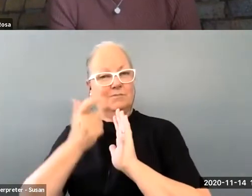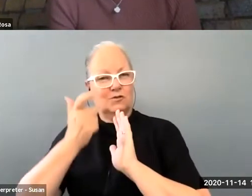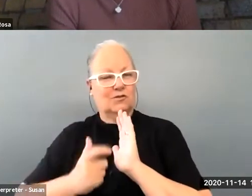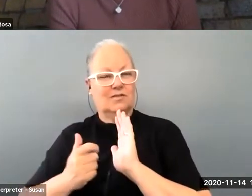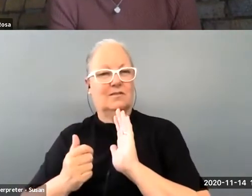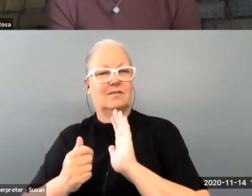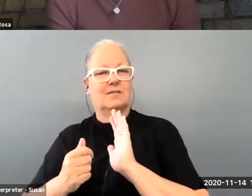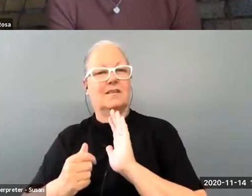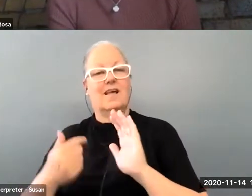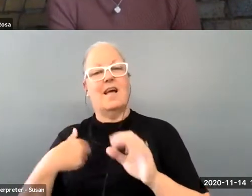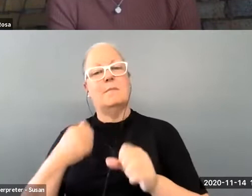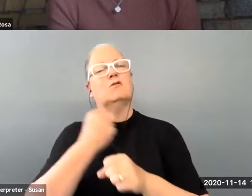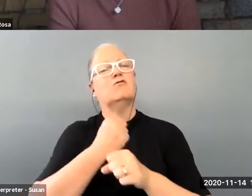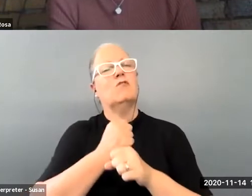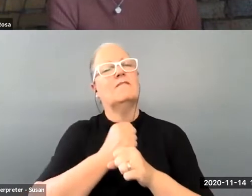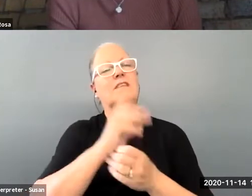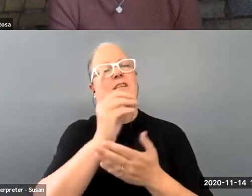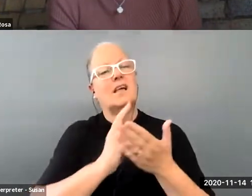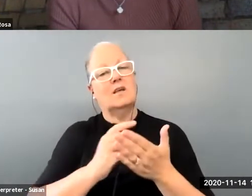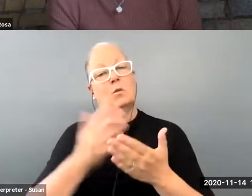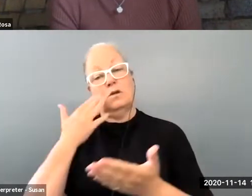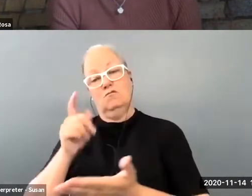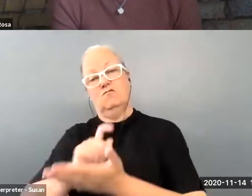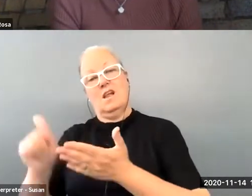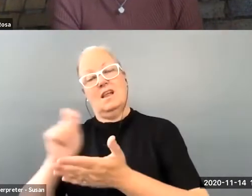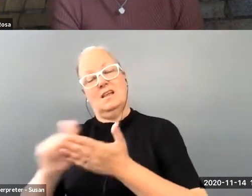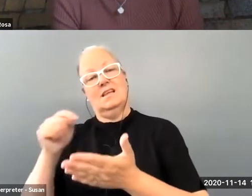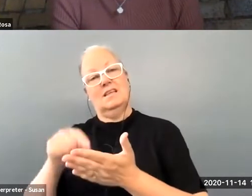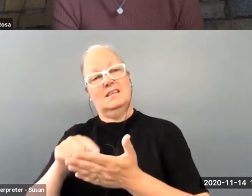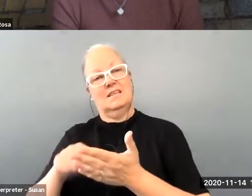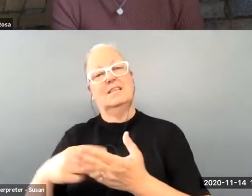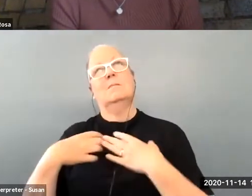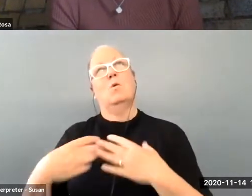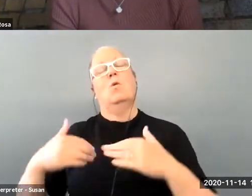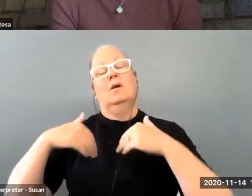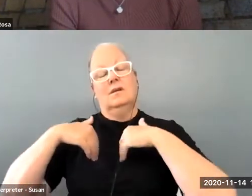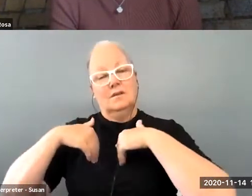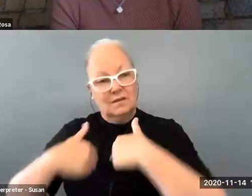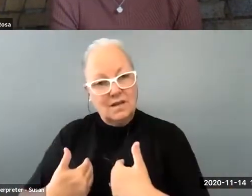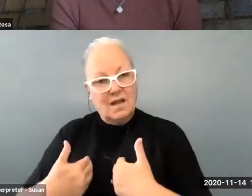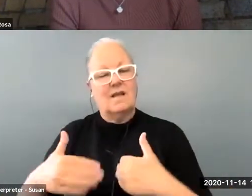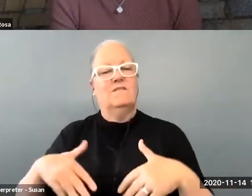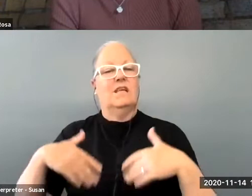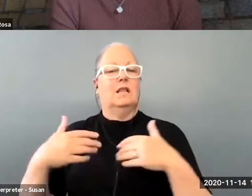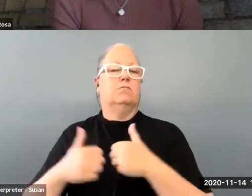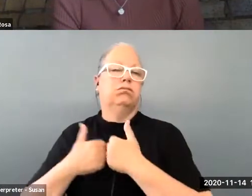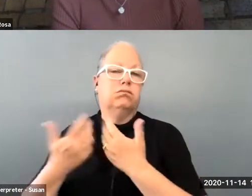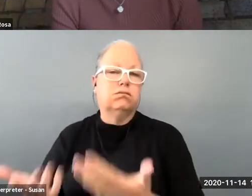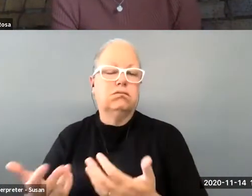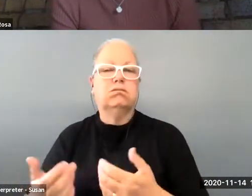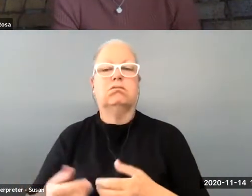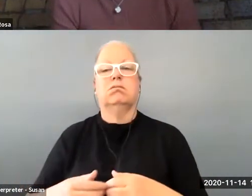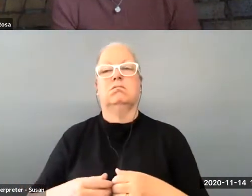I'm also a graphic designer, and I find writing is far more exhausting. It's far more